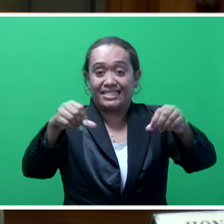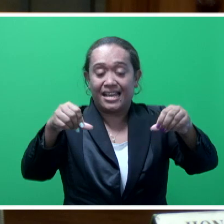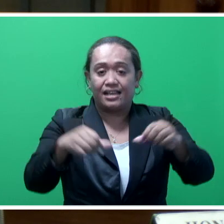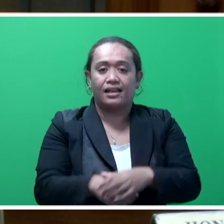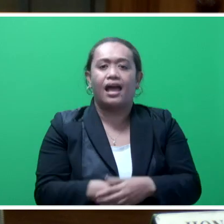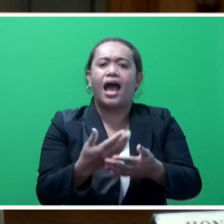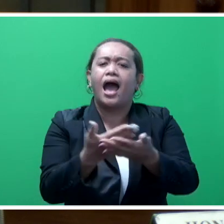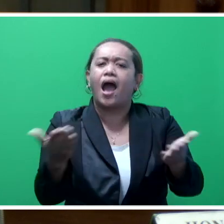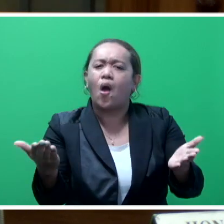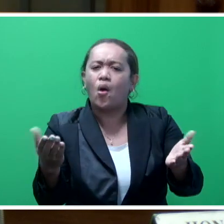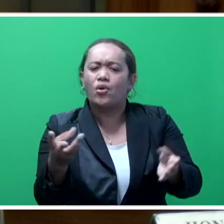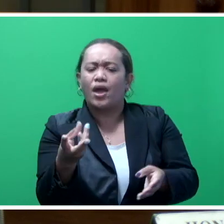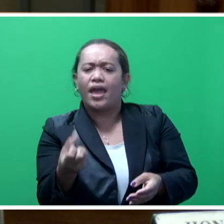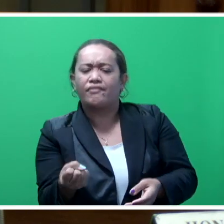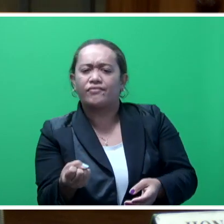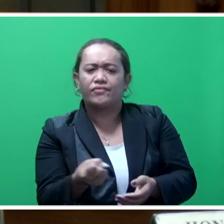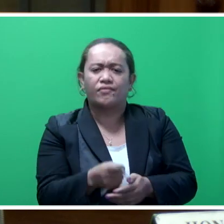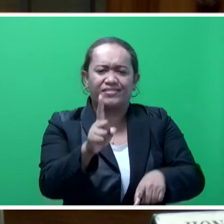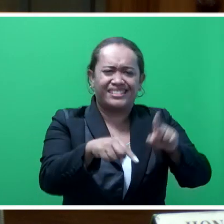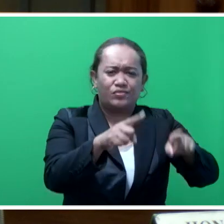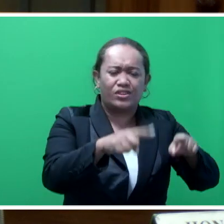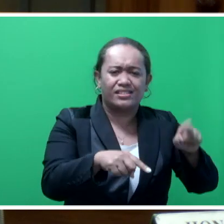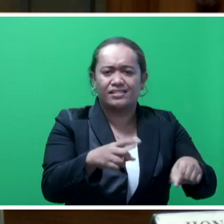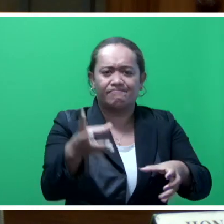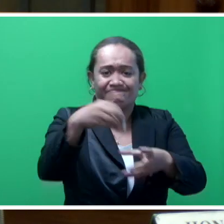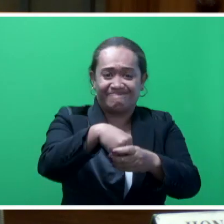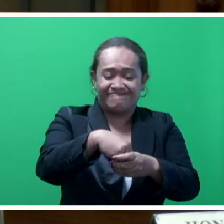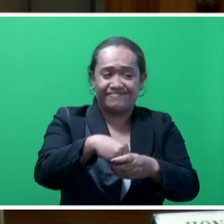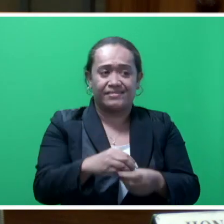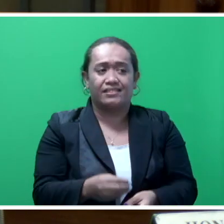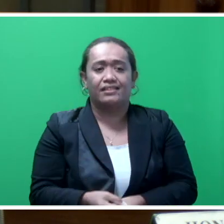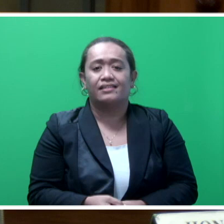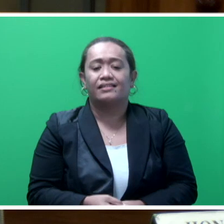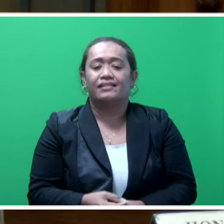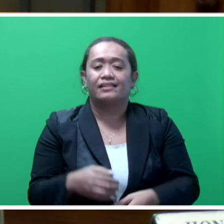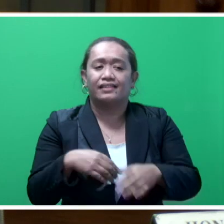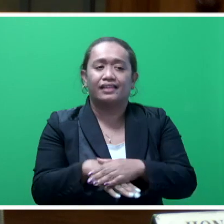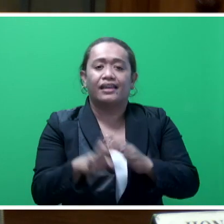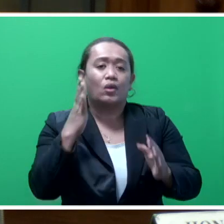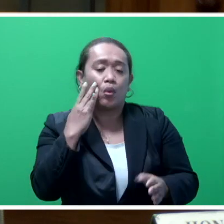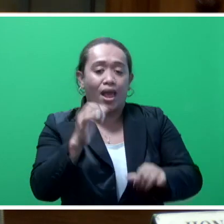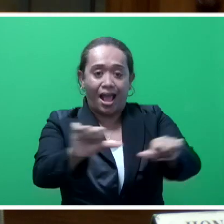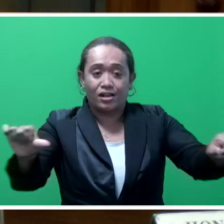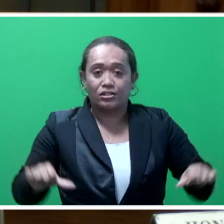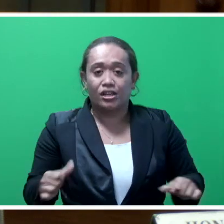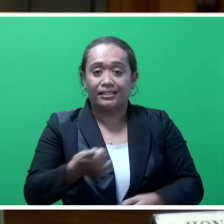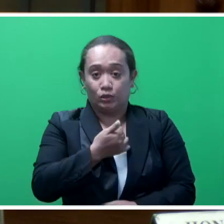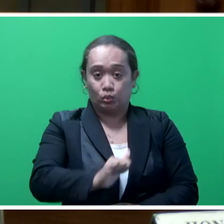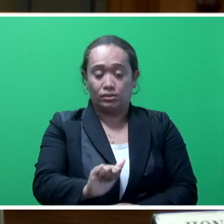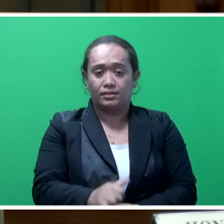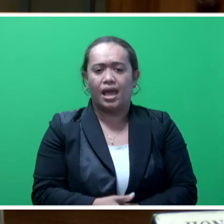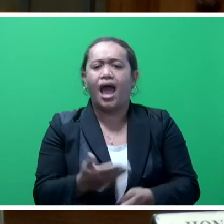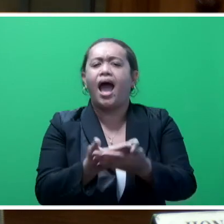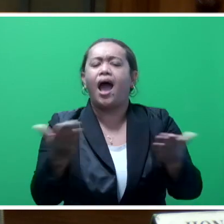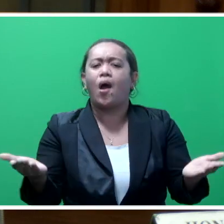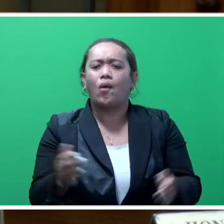phosphorus, potassium, which are the major components of any fertilizer that are being used in the agriculture sector, and some of the micronutrients